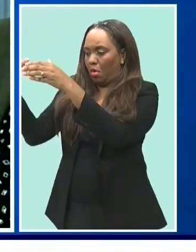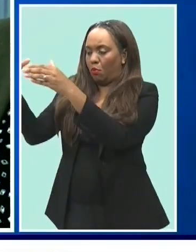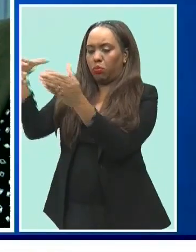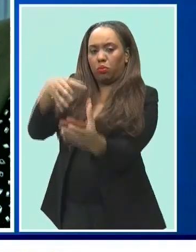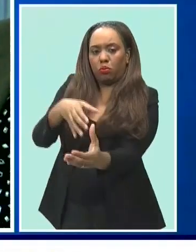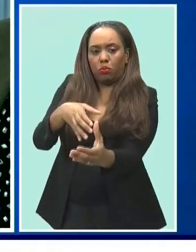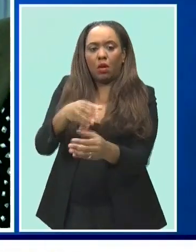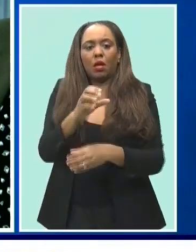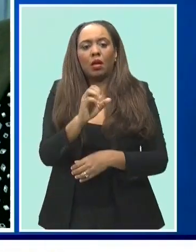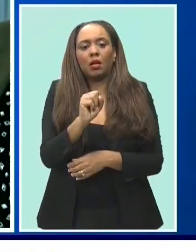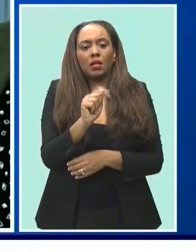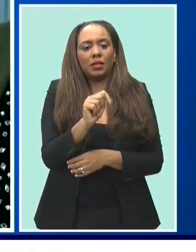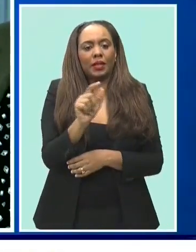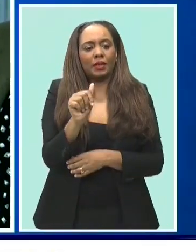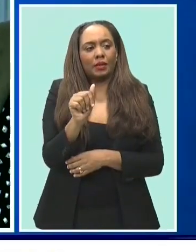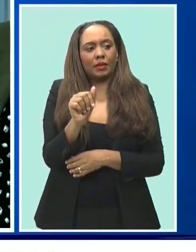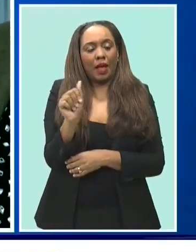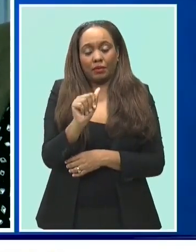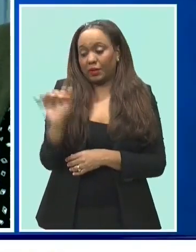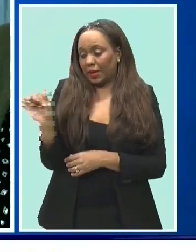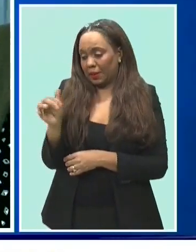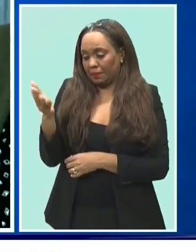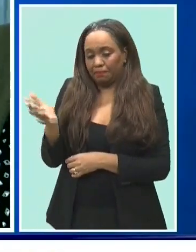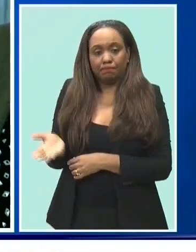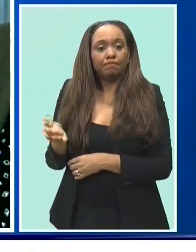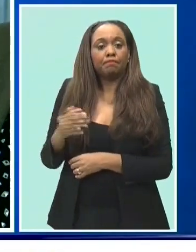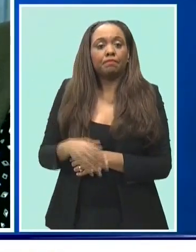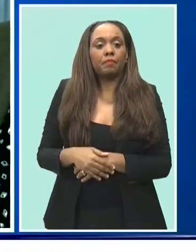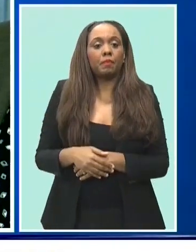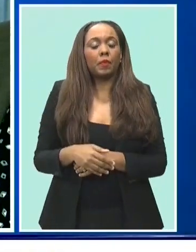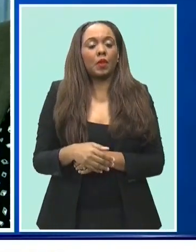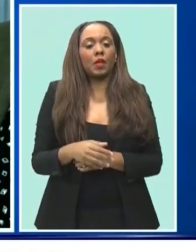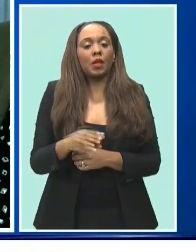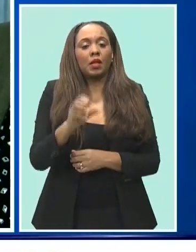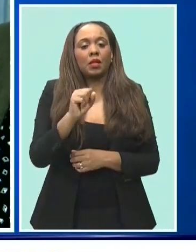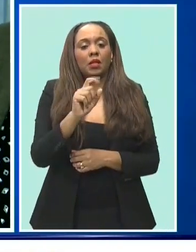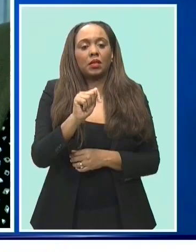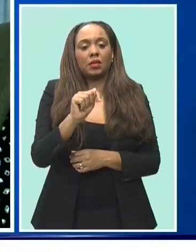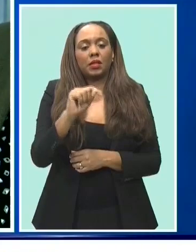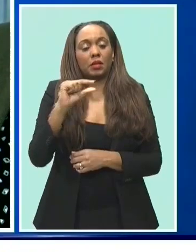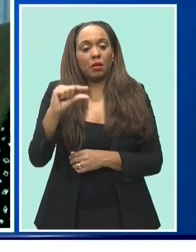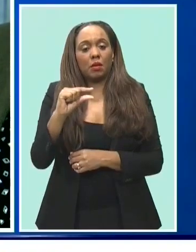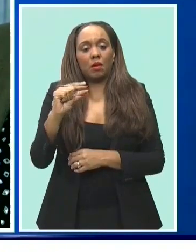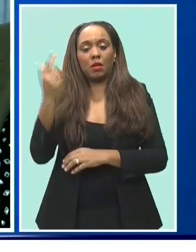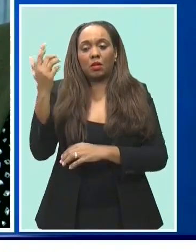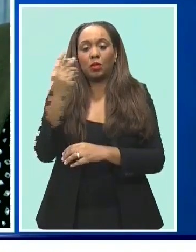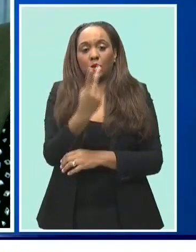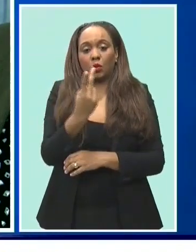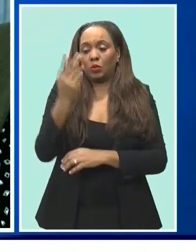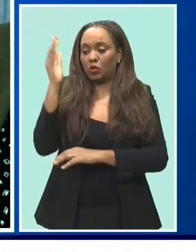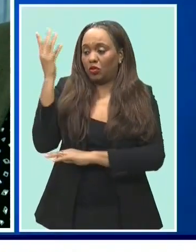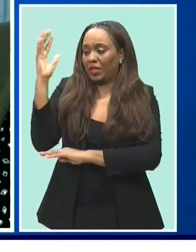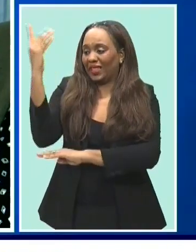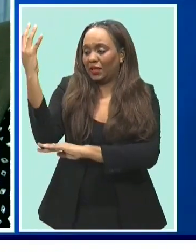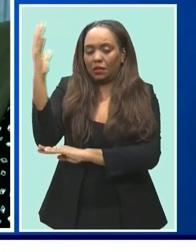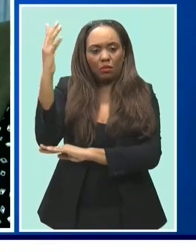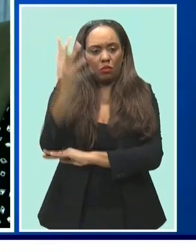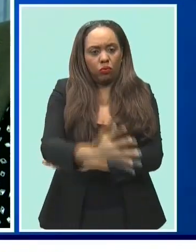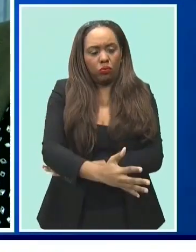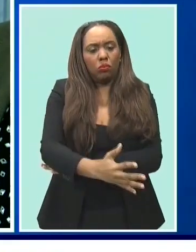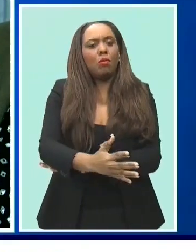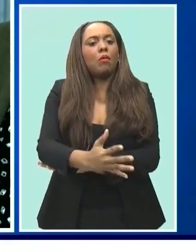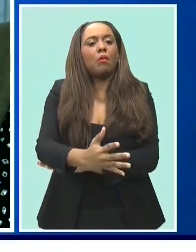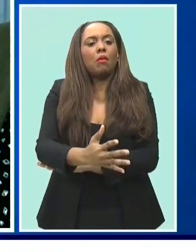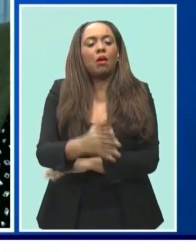line. 2 in St. George, fallen tree, 2 fallen trees.